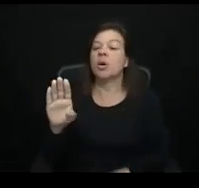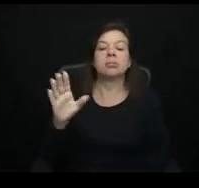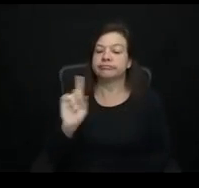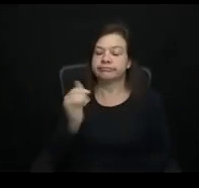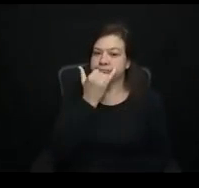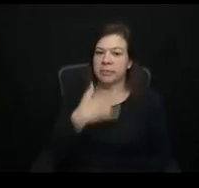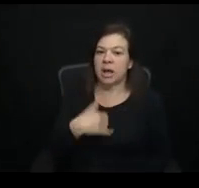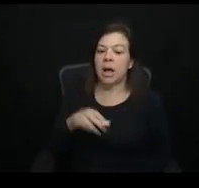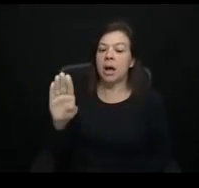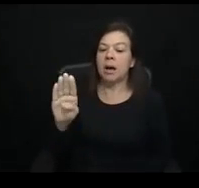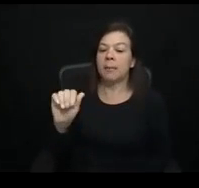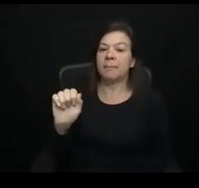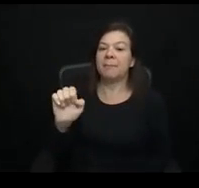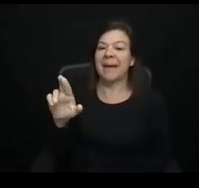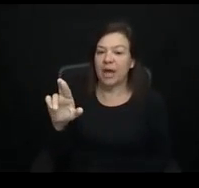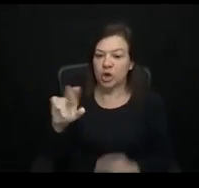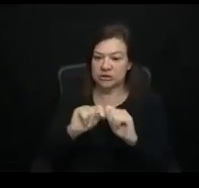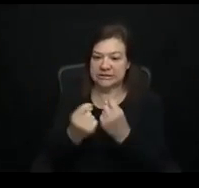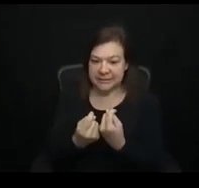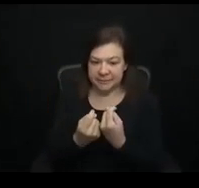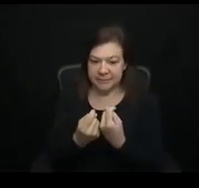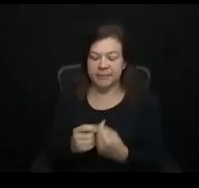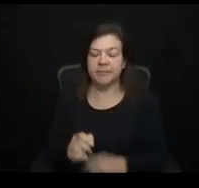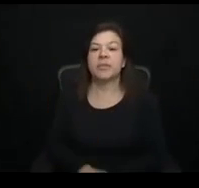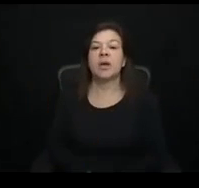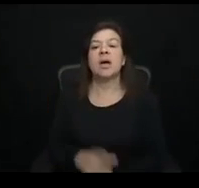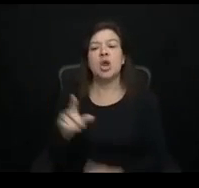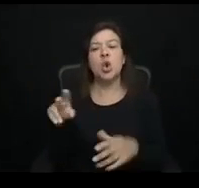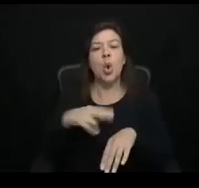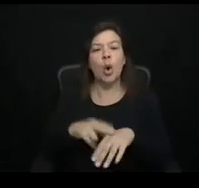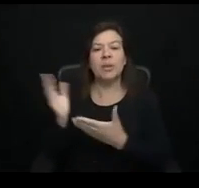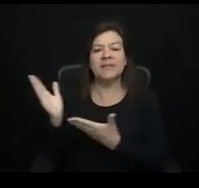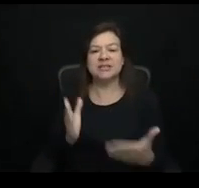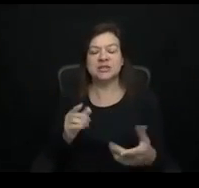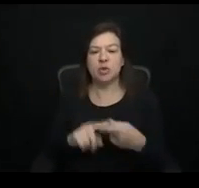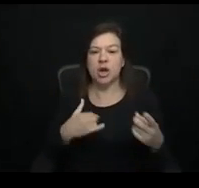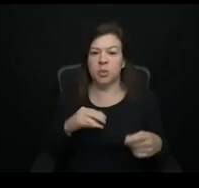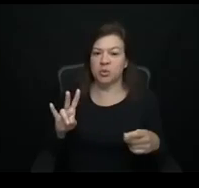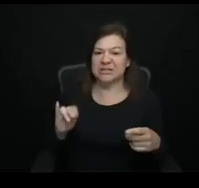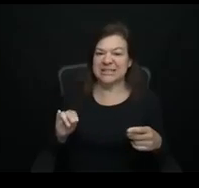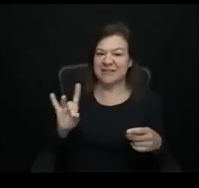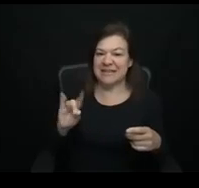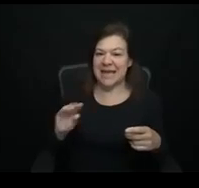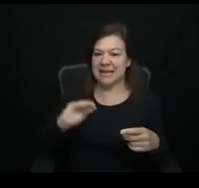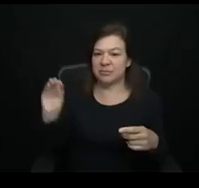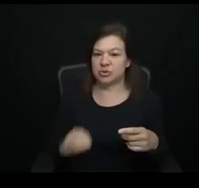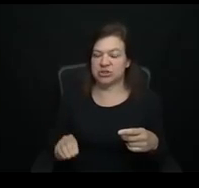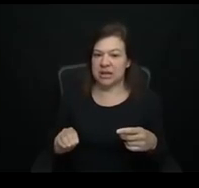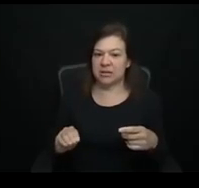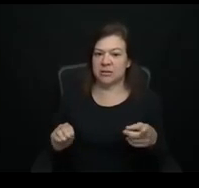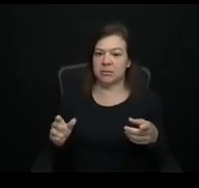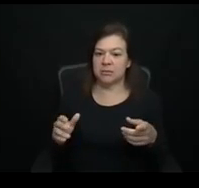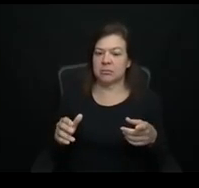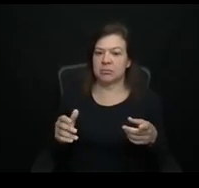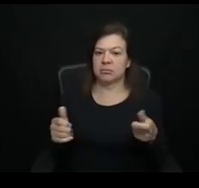brought in when we're 70–80% contained, but because of this steep terrain, because of the interstate, we wanted to bring that team